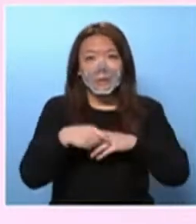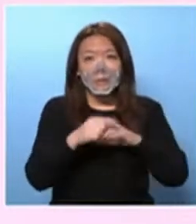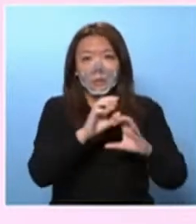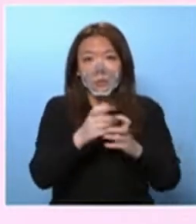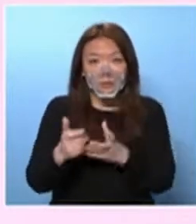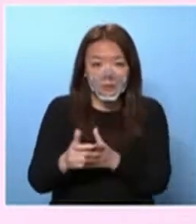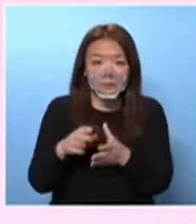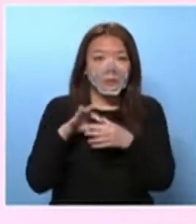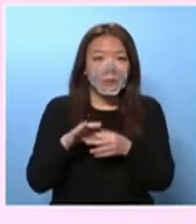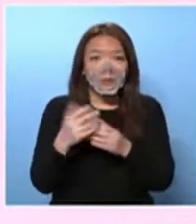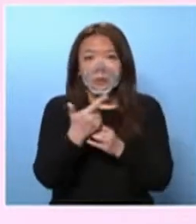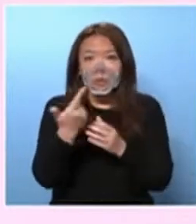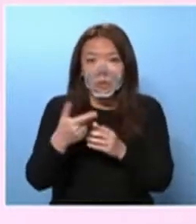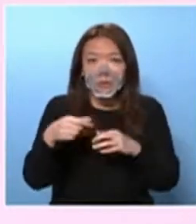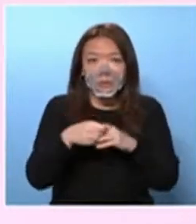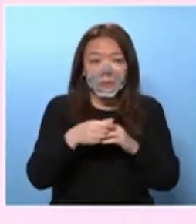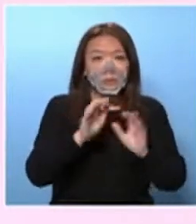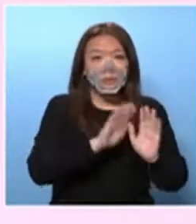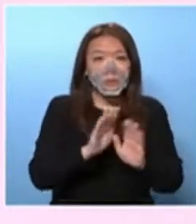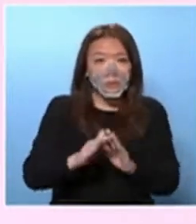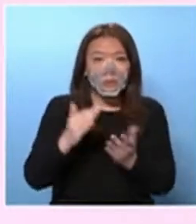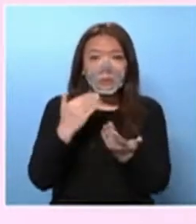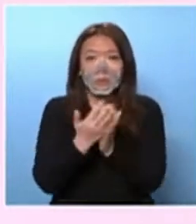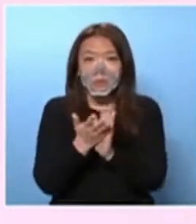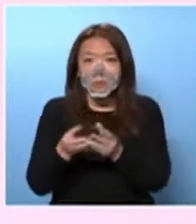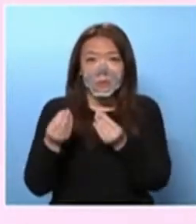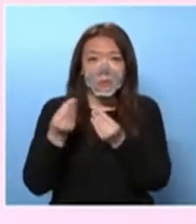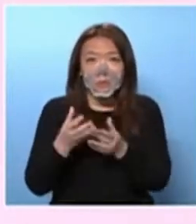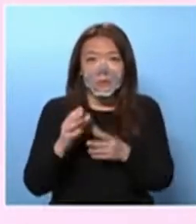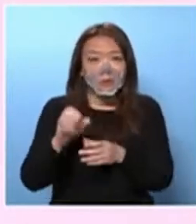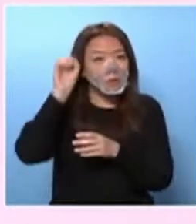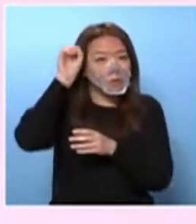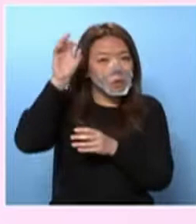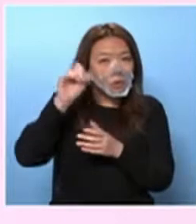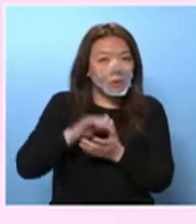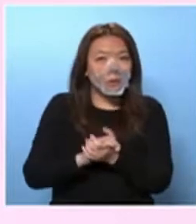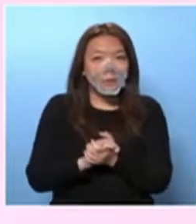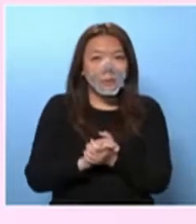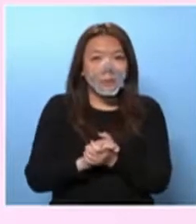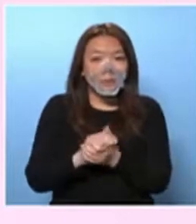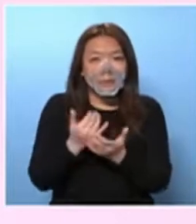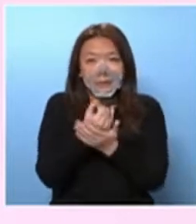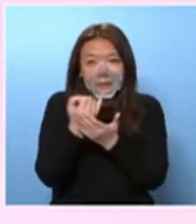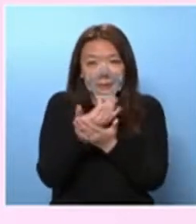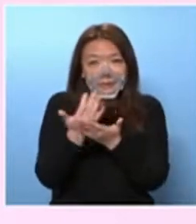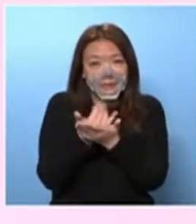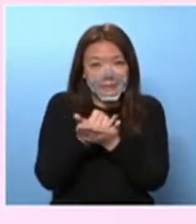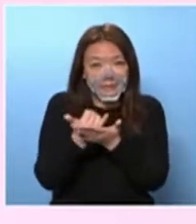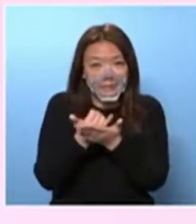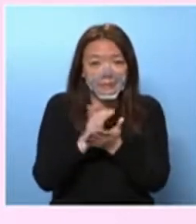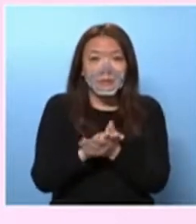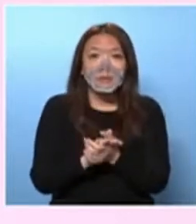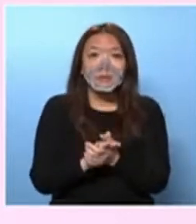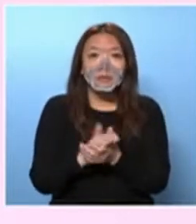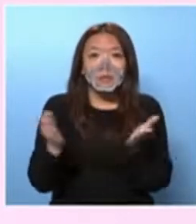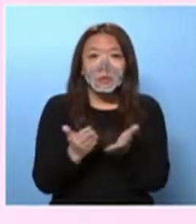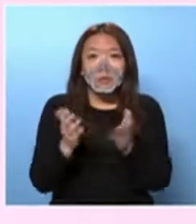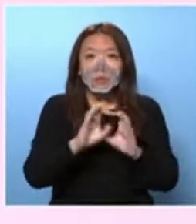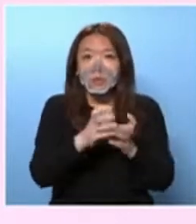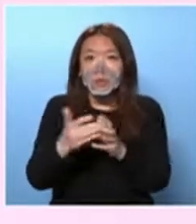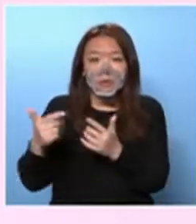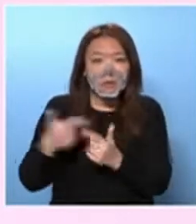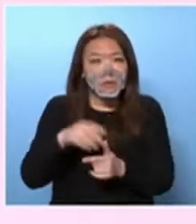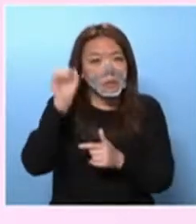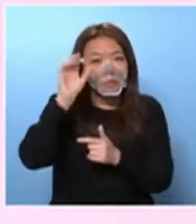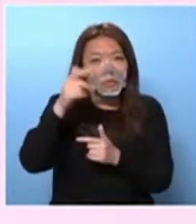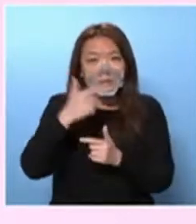is to promote continuous innovation by encouraging the financial industry to conduct proof of concept projects on more financial services